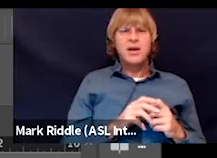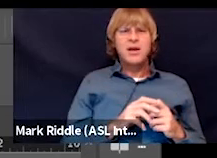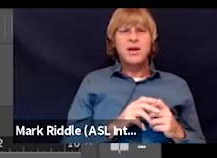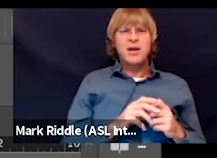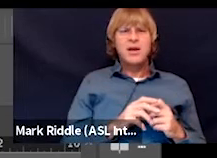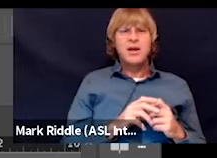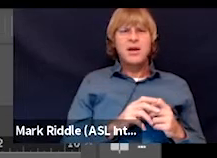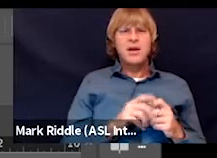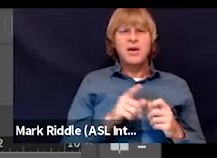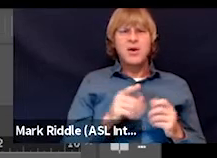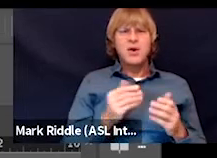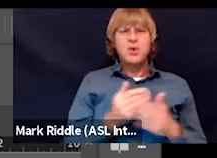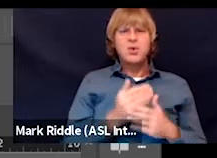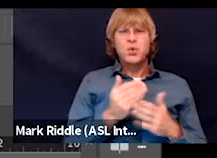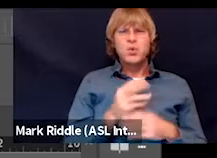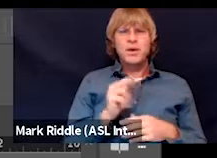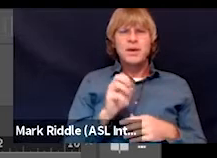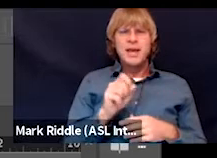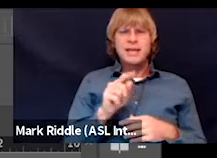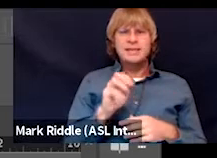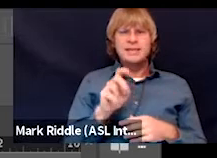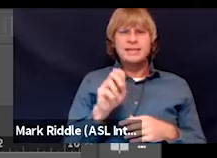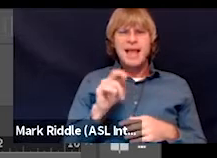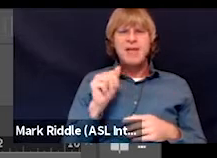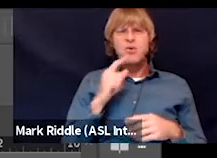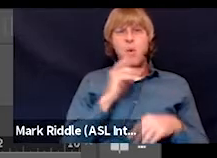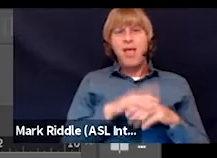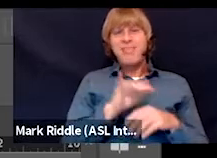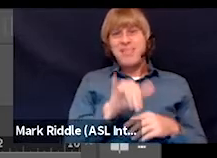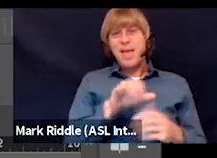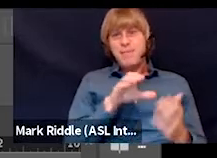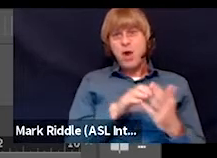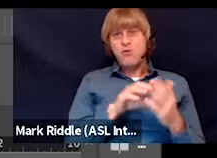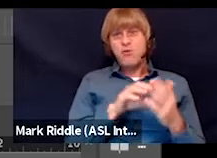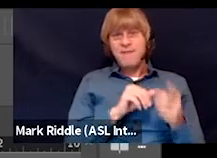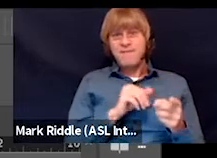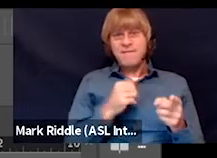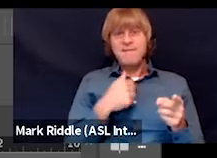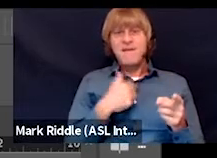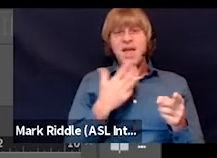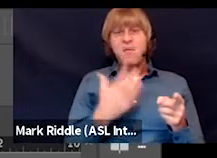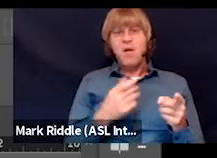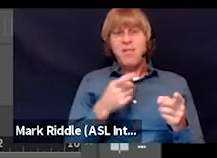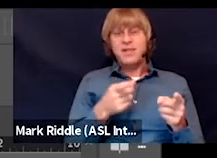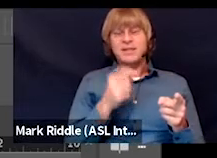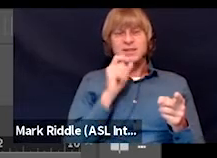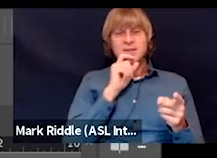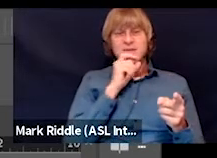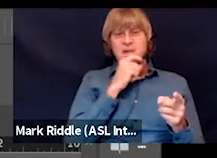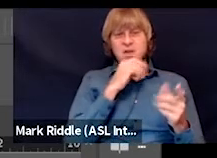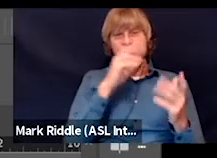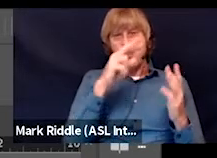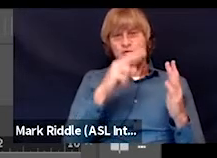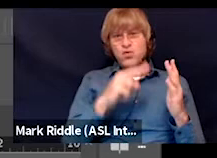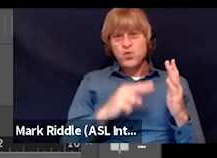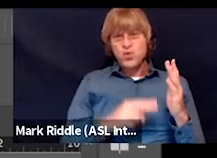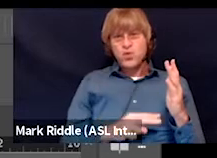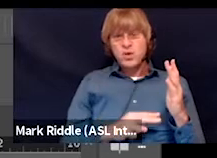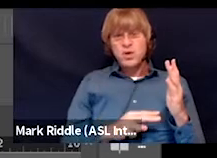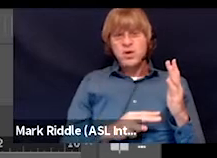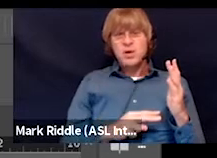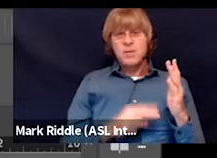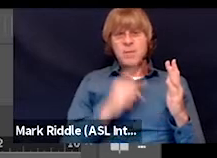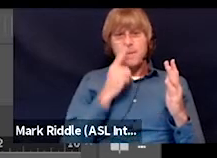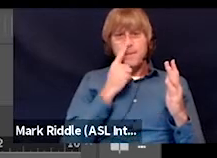and new nested style, I can say on this paragraph, I want it to go through, I